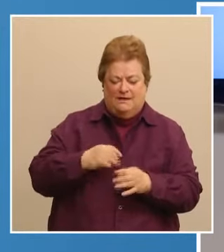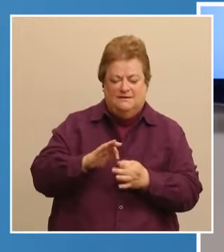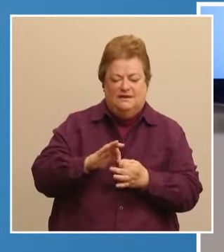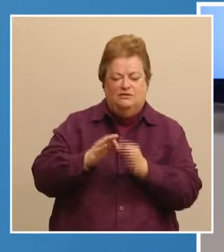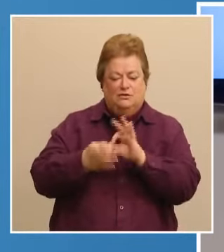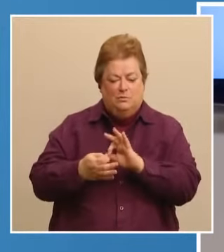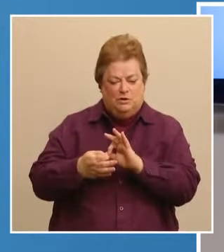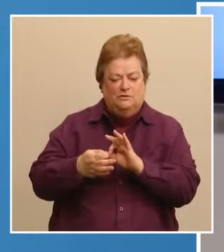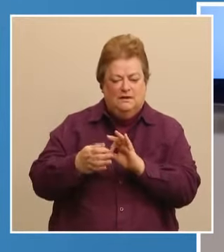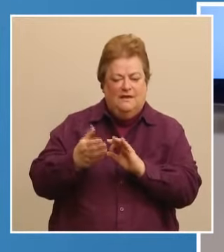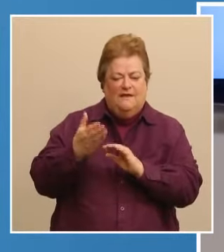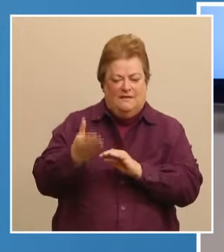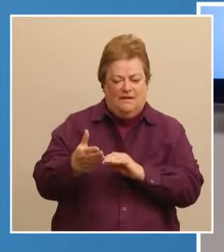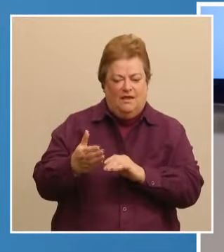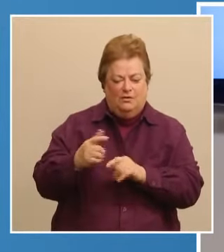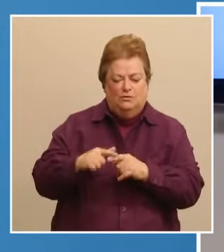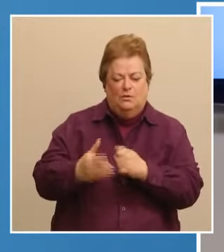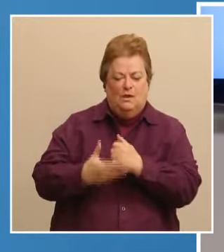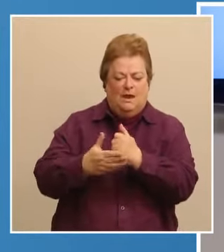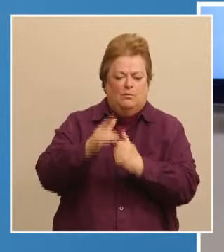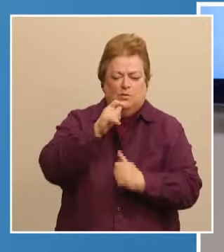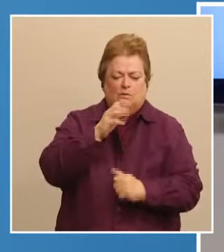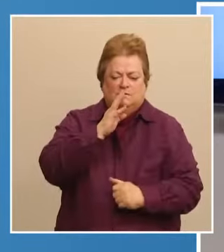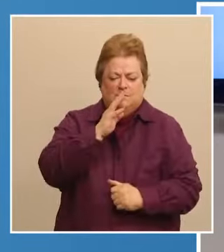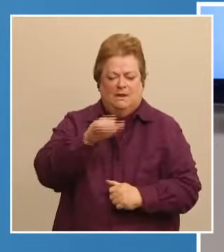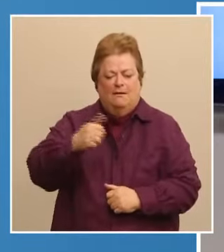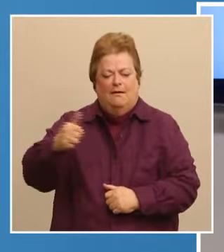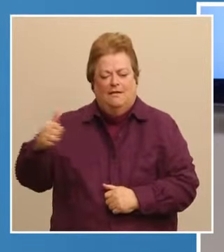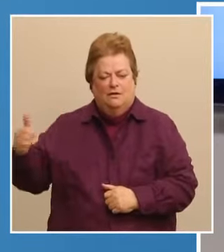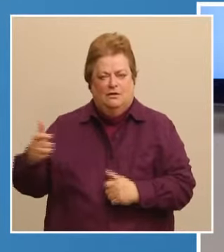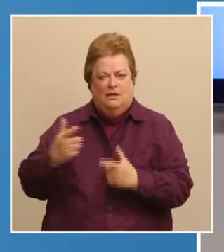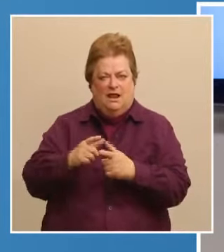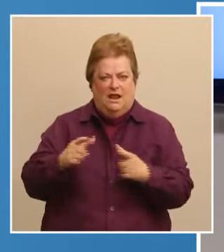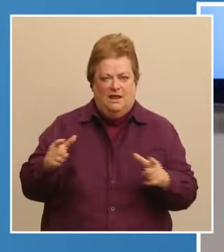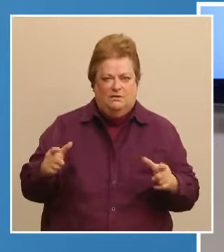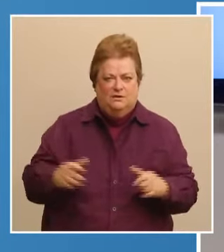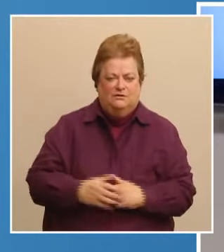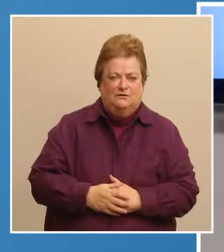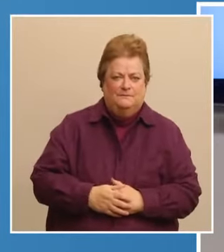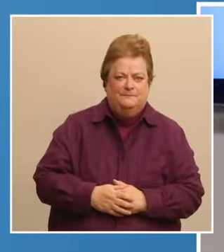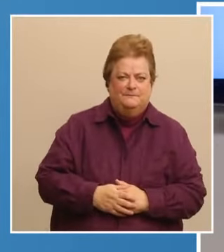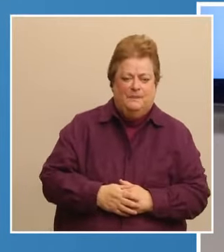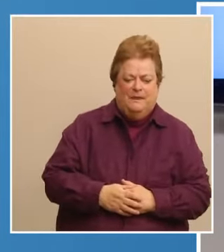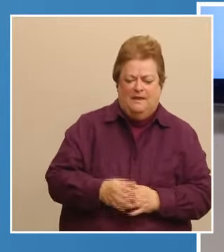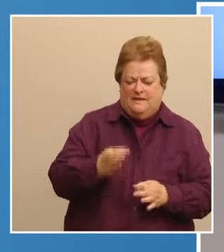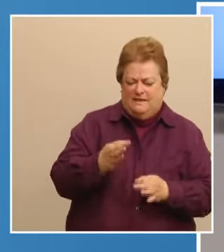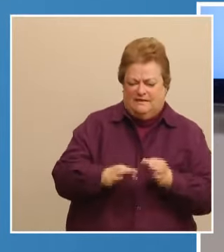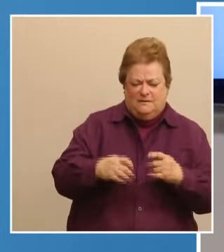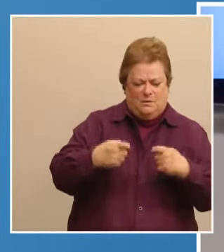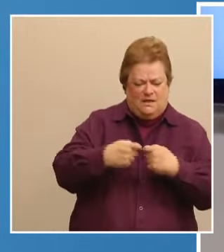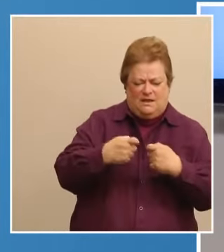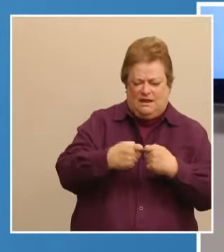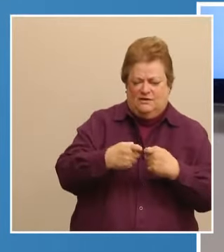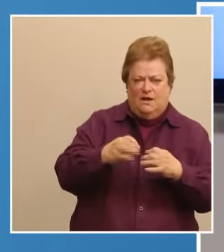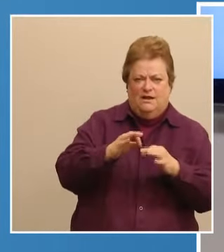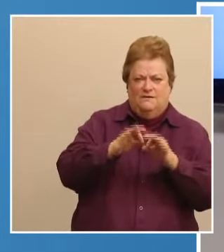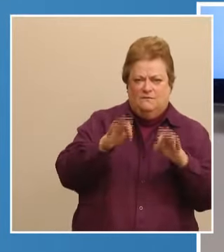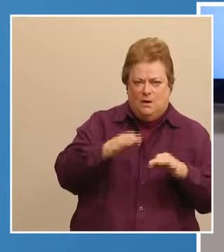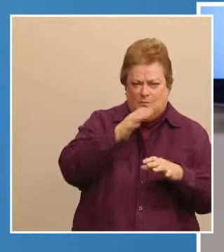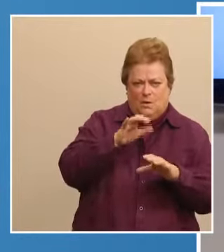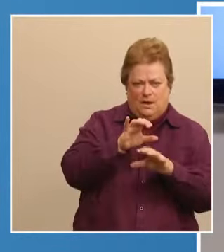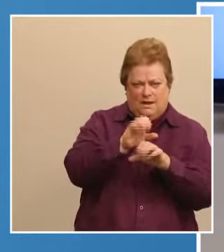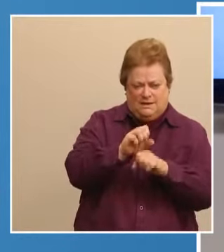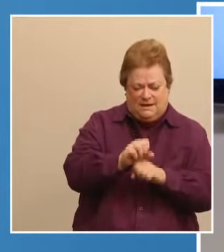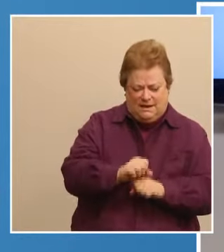to assist callers who speak other languages. The simple electronic form captures basic information, and that